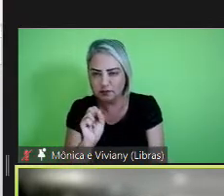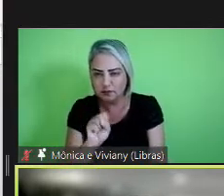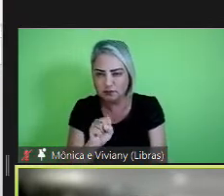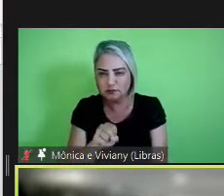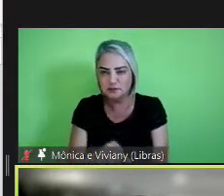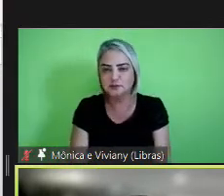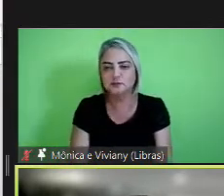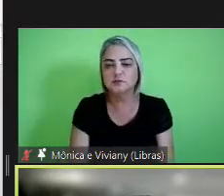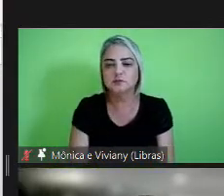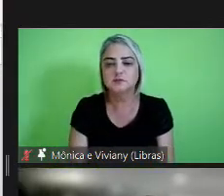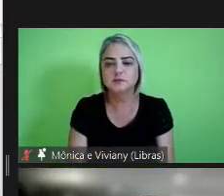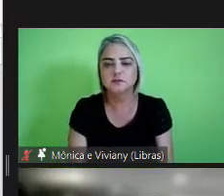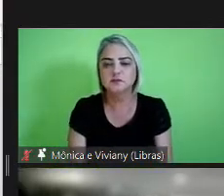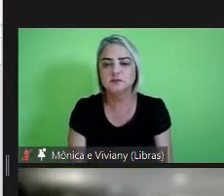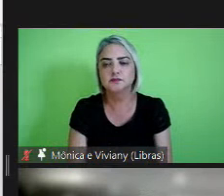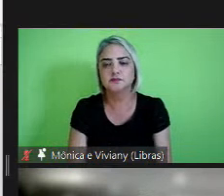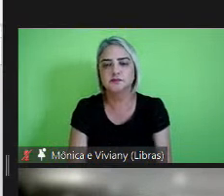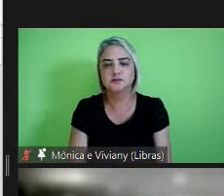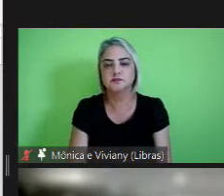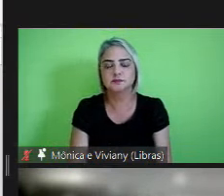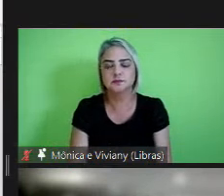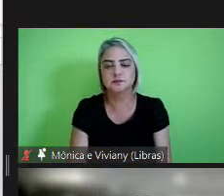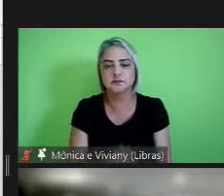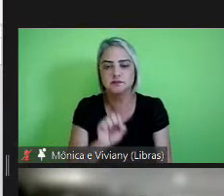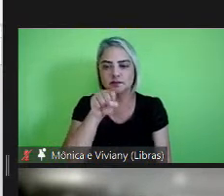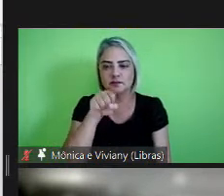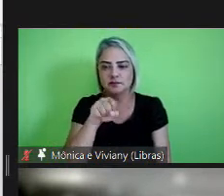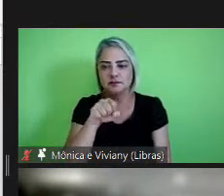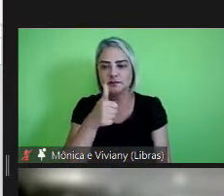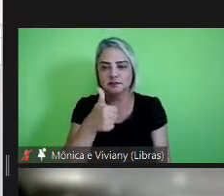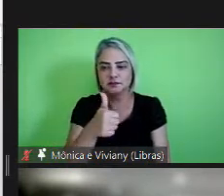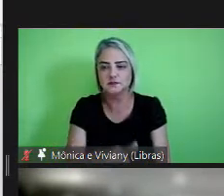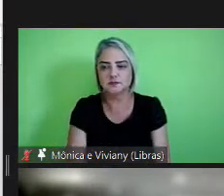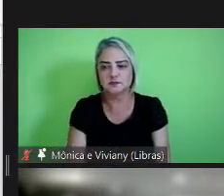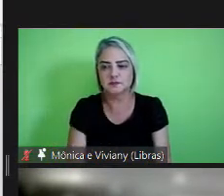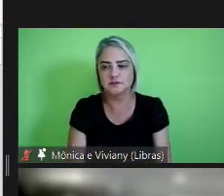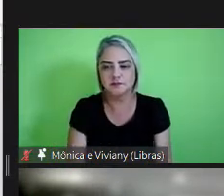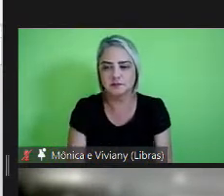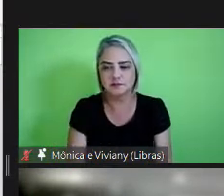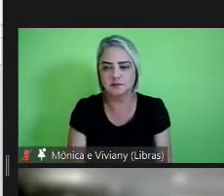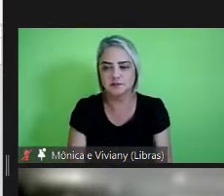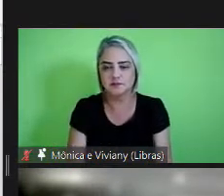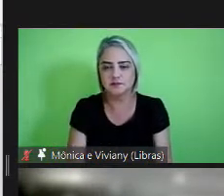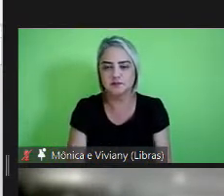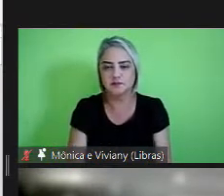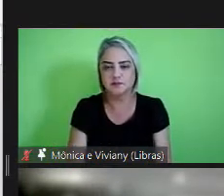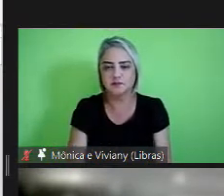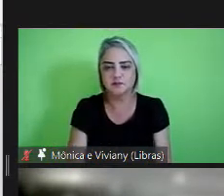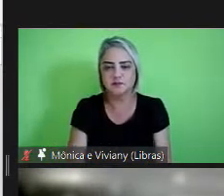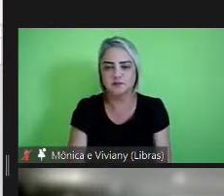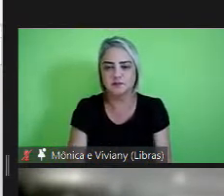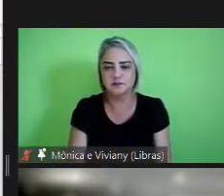Yes, we can. Okay, that's good. But you're not in presenter view. I'm not in presenter view. No.